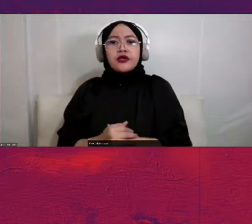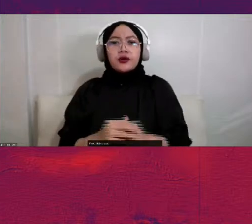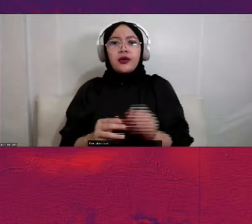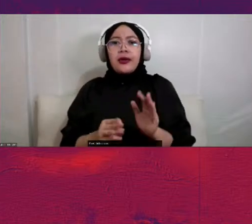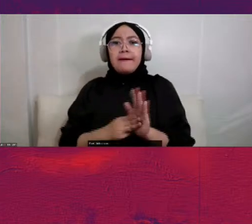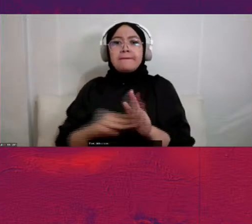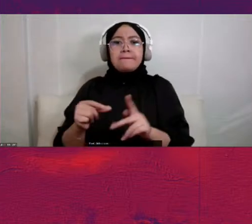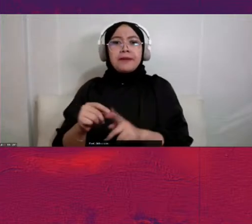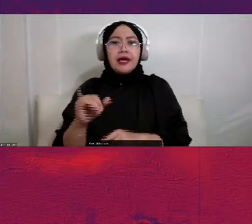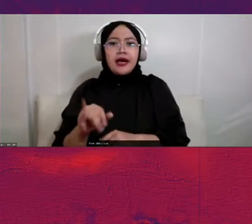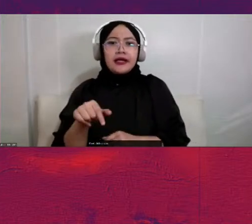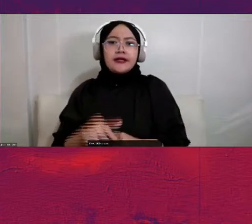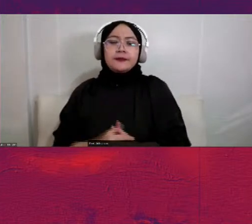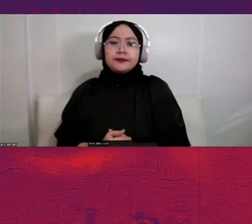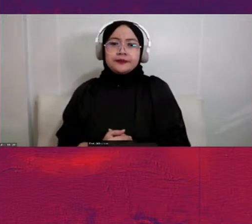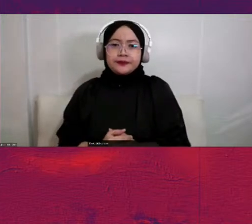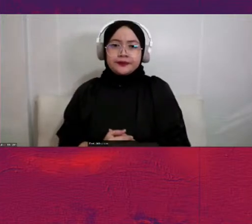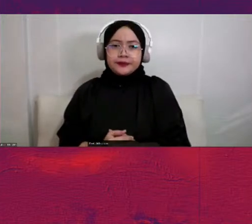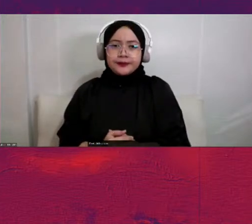please.